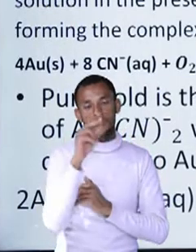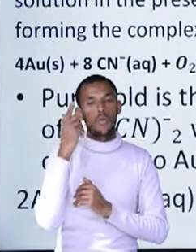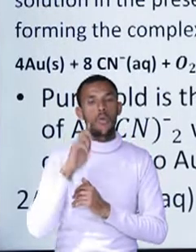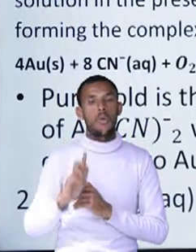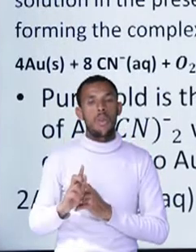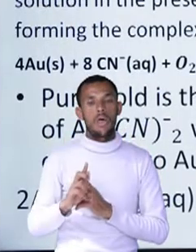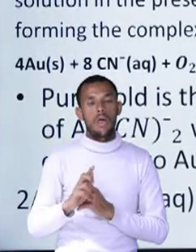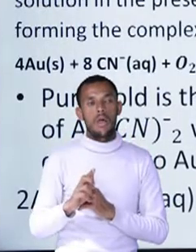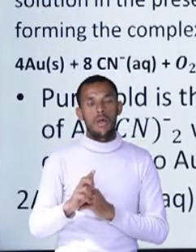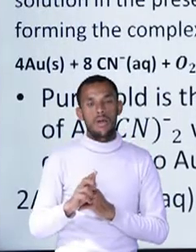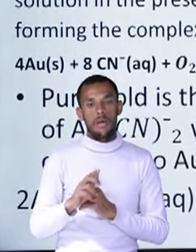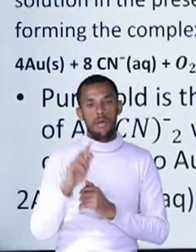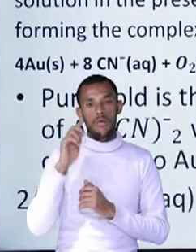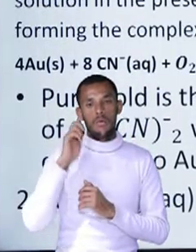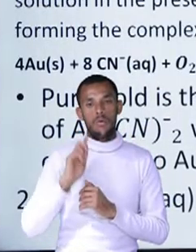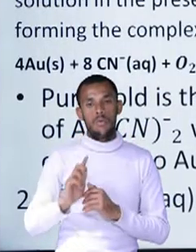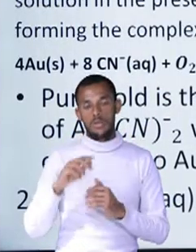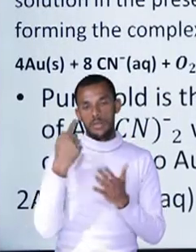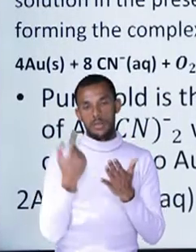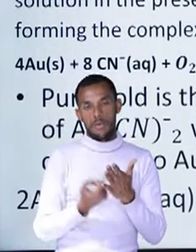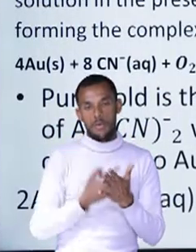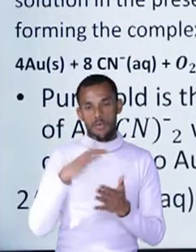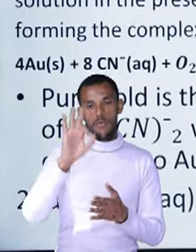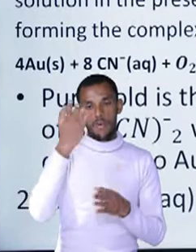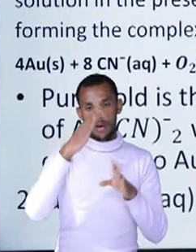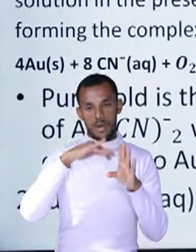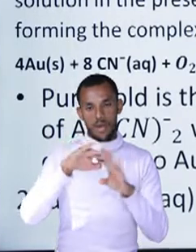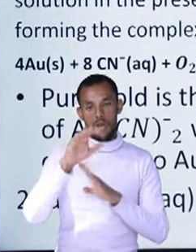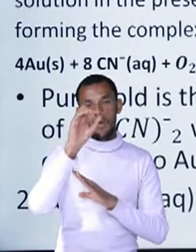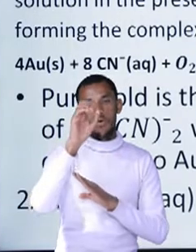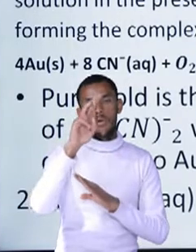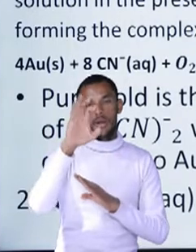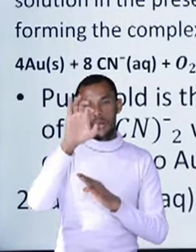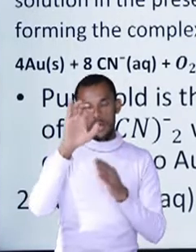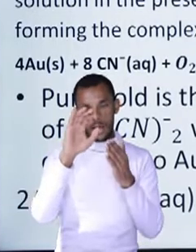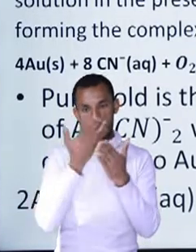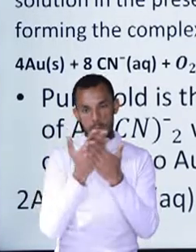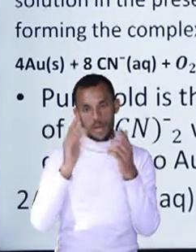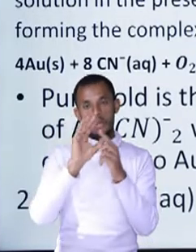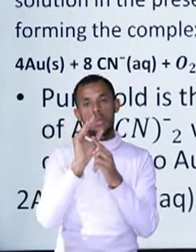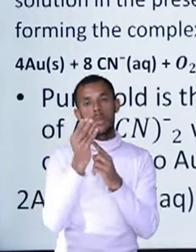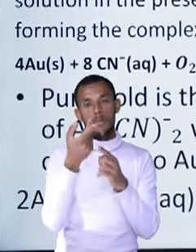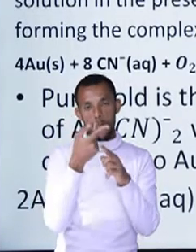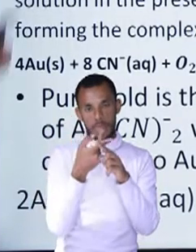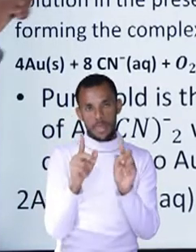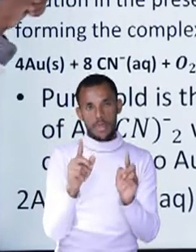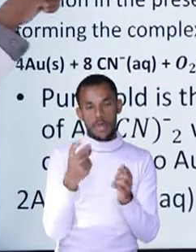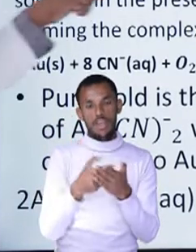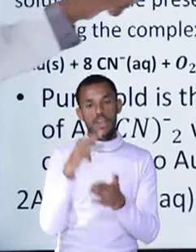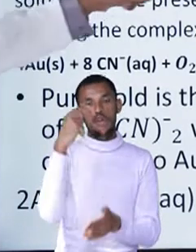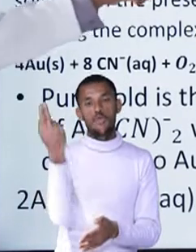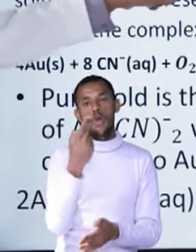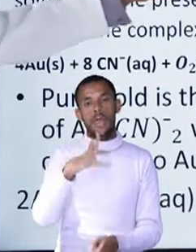Gold. Gold is sometimes found in ores in the elemental states, but it